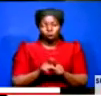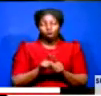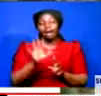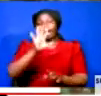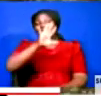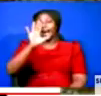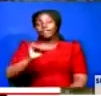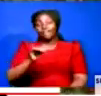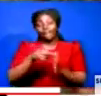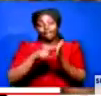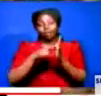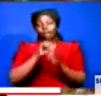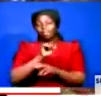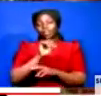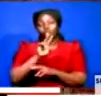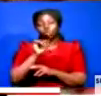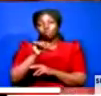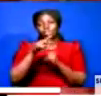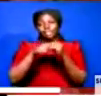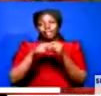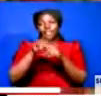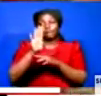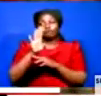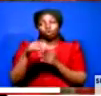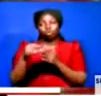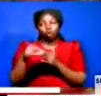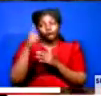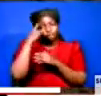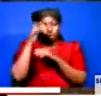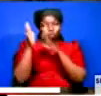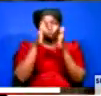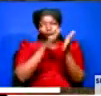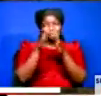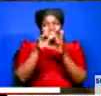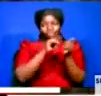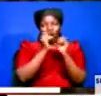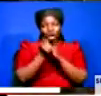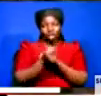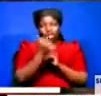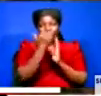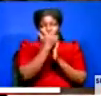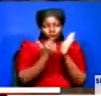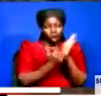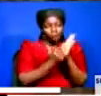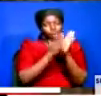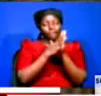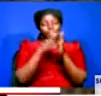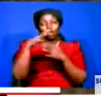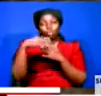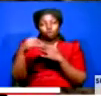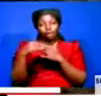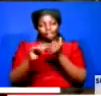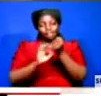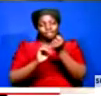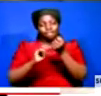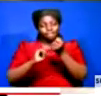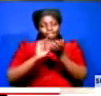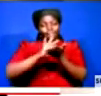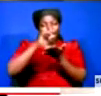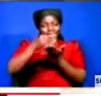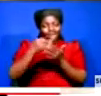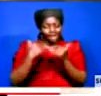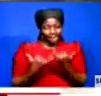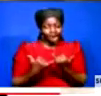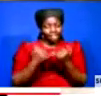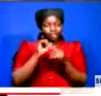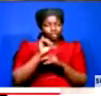requires $52.7 billion for climate change adoption, with donor funding inflows currently at 53% of